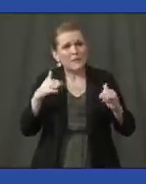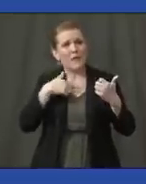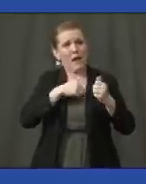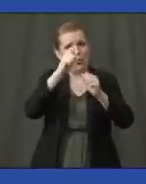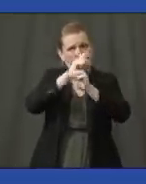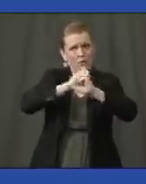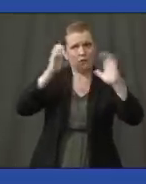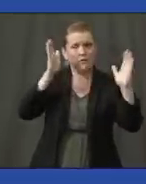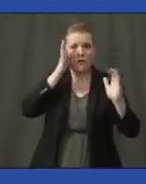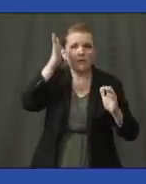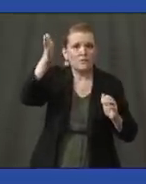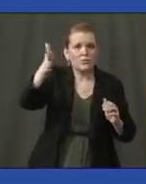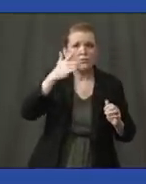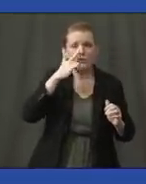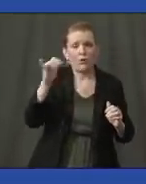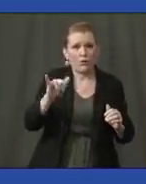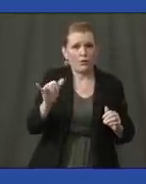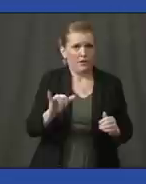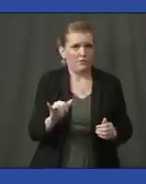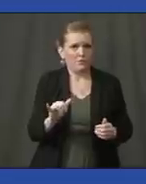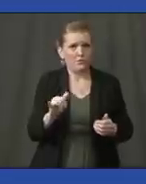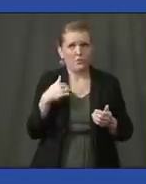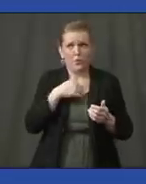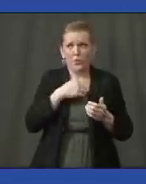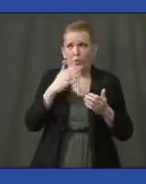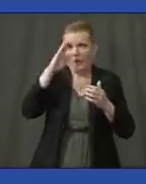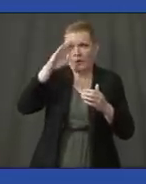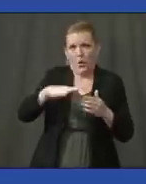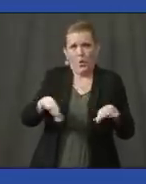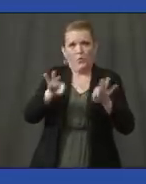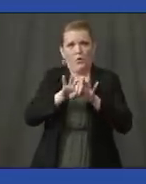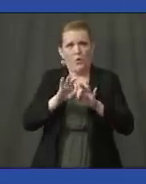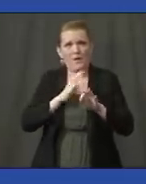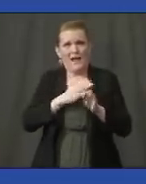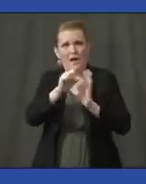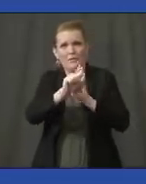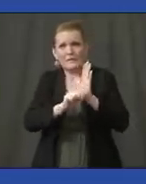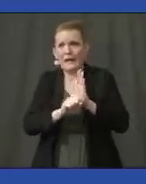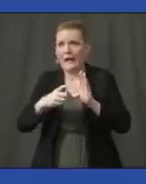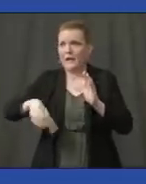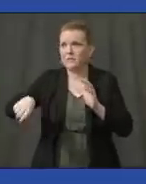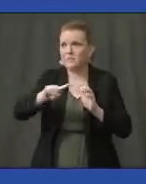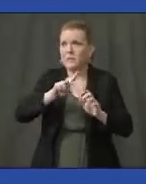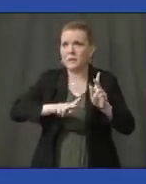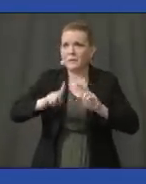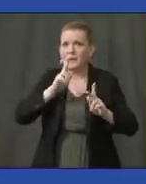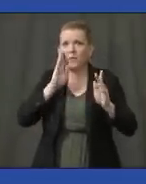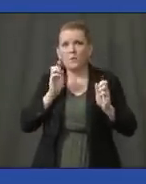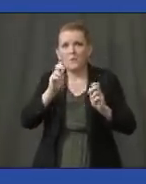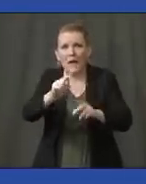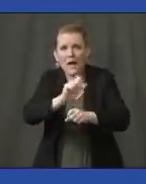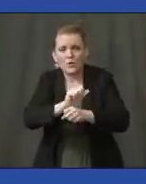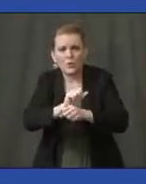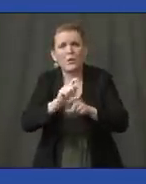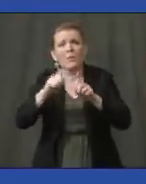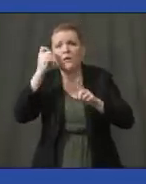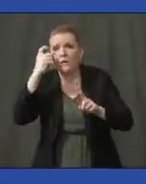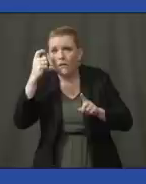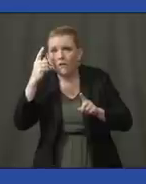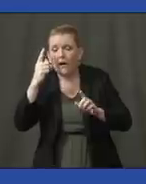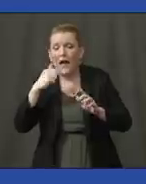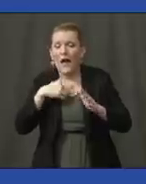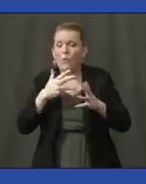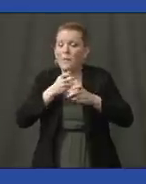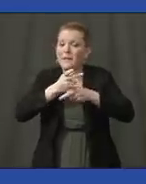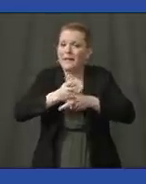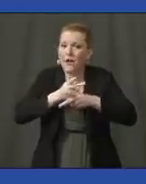back to work in a thoughtful way that keeps us safe. And I am cautious when I say that